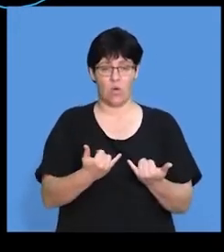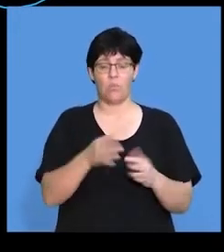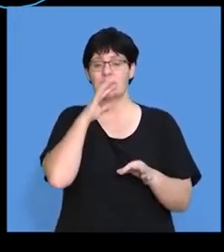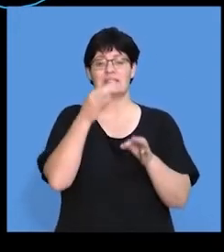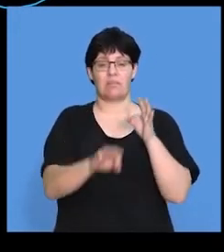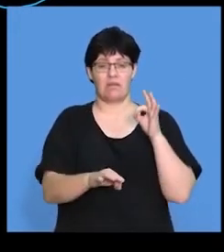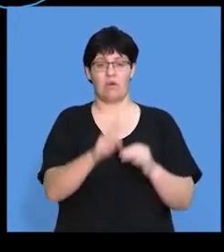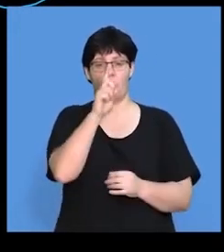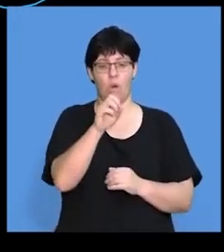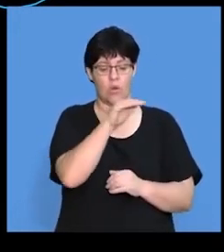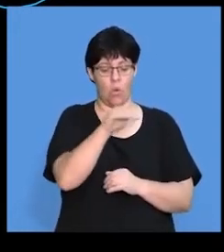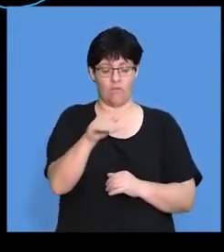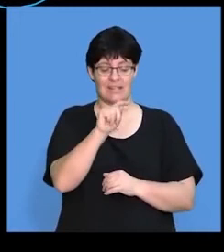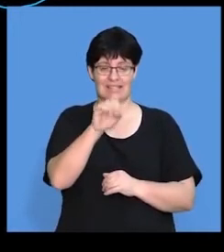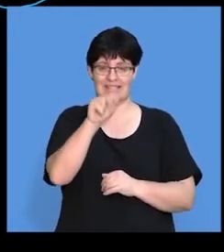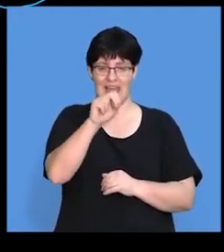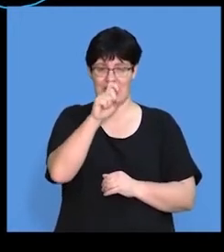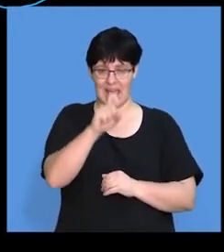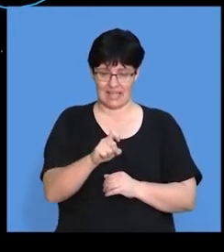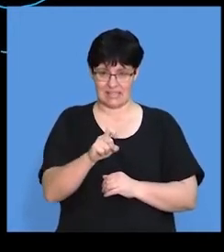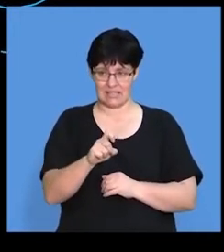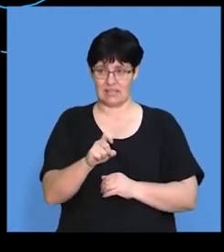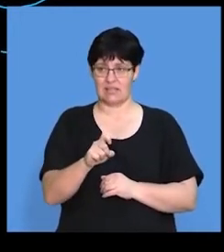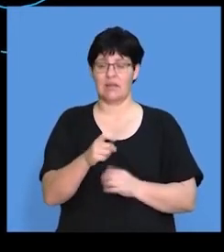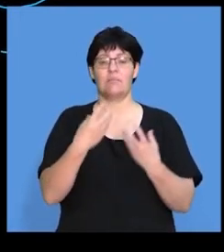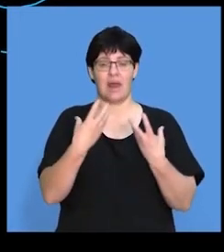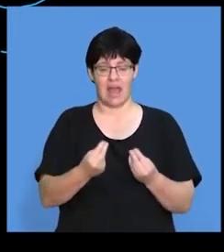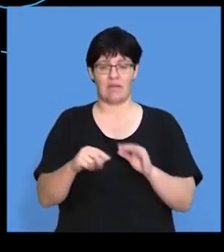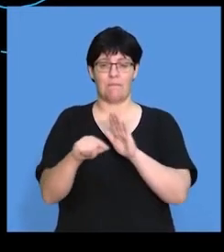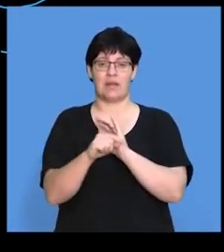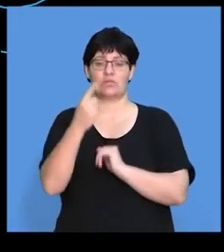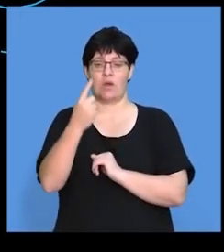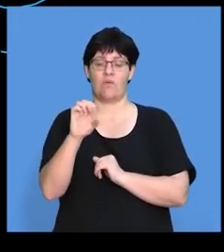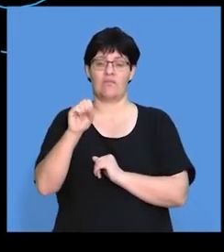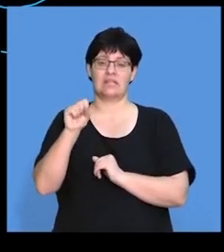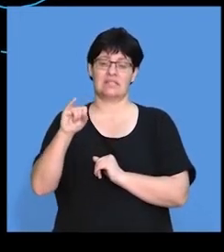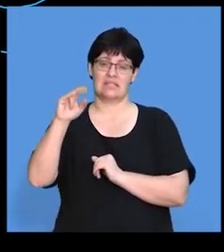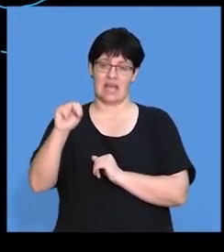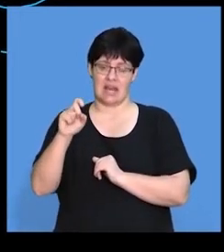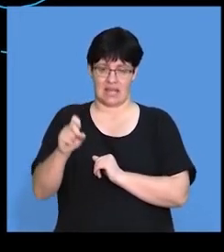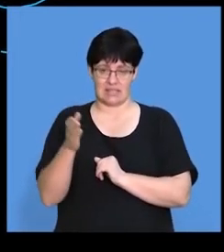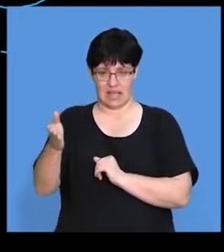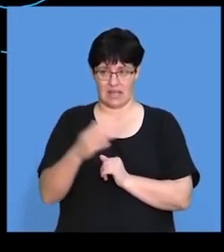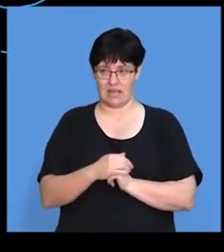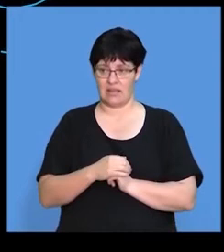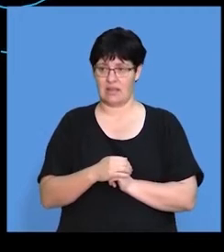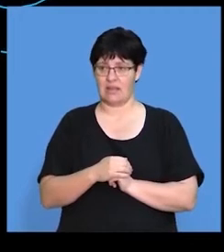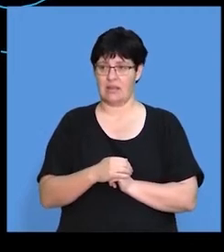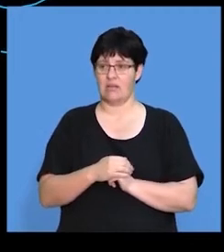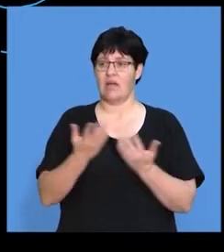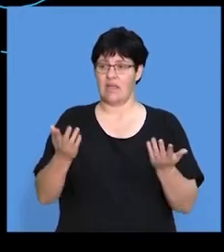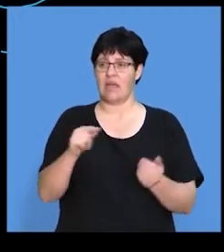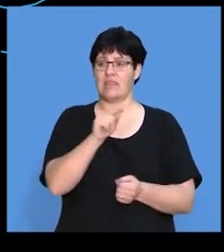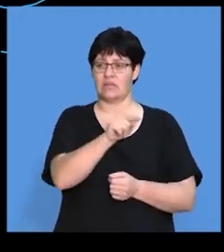be simplified to 1 over tan x. And then, of course, I've got my minus 1 over sine x over there. All